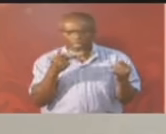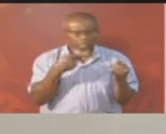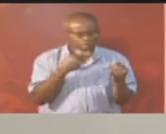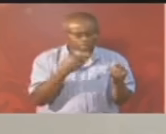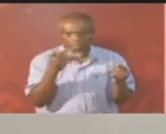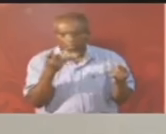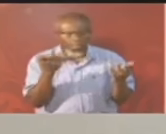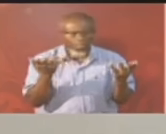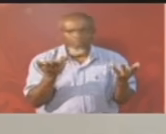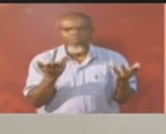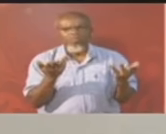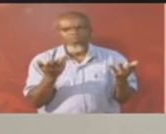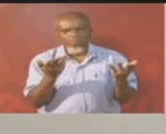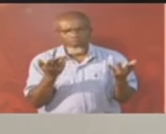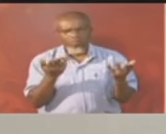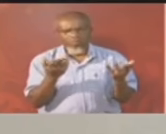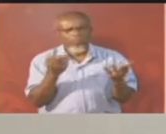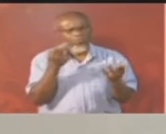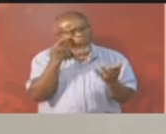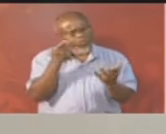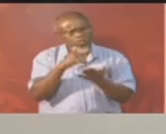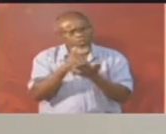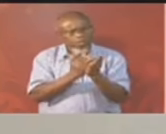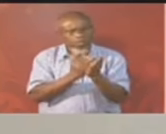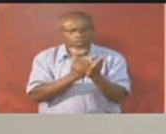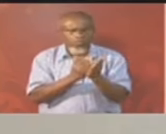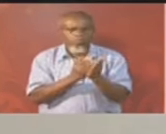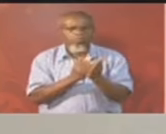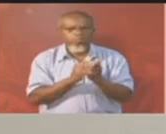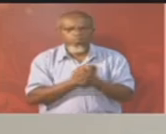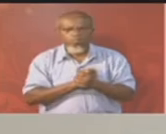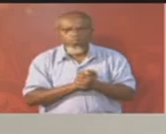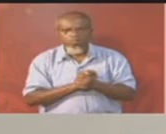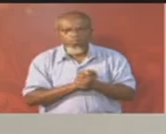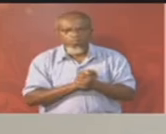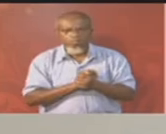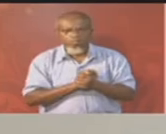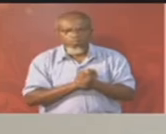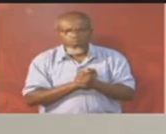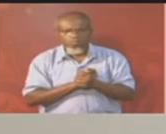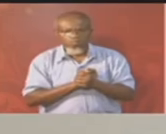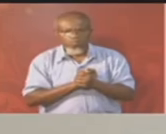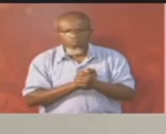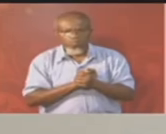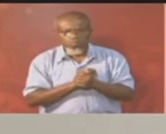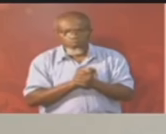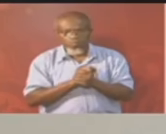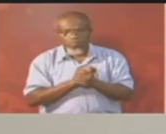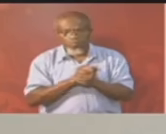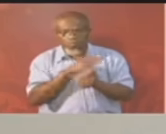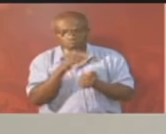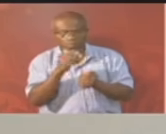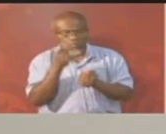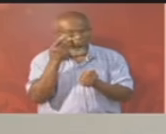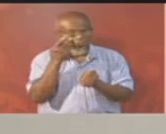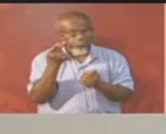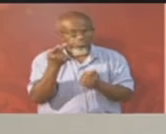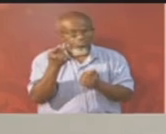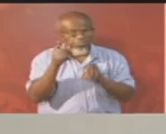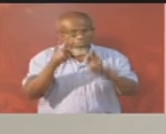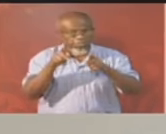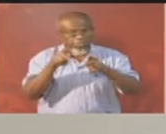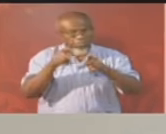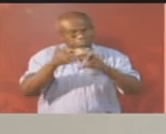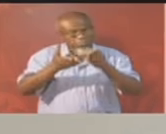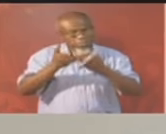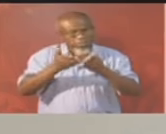in other domains. And the conversations are trending in the direction of getting a wider